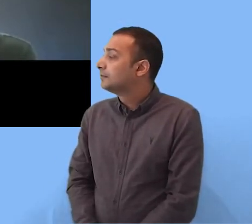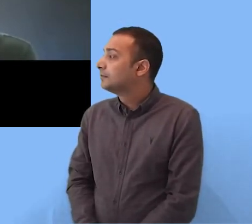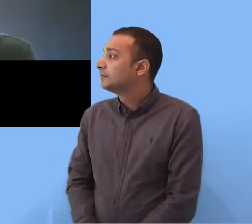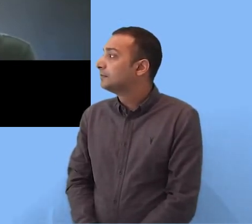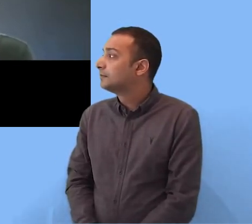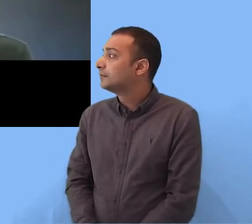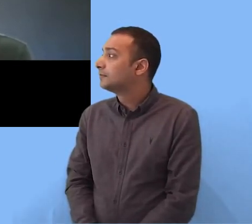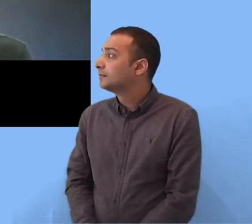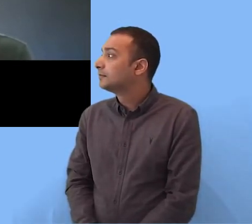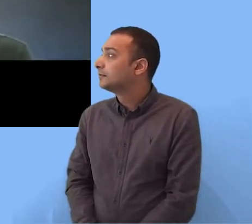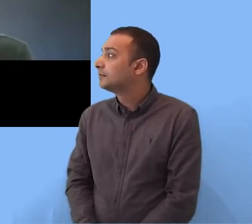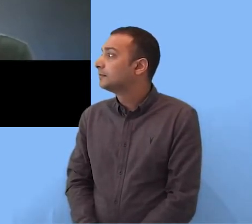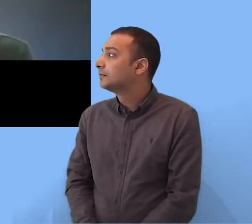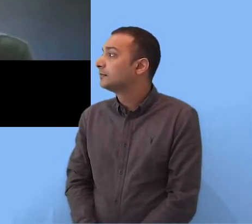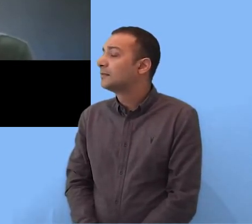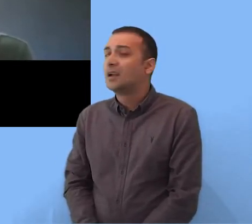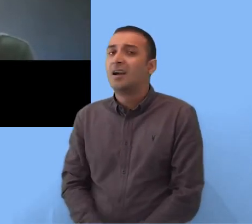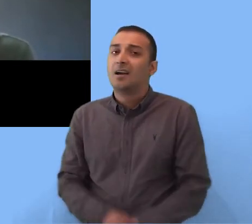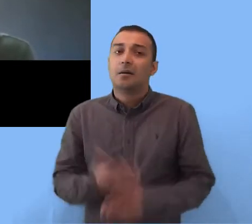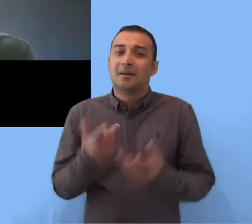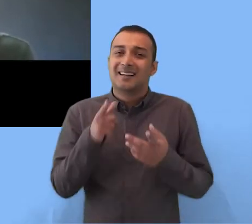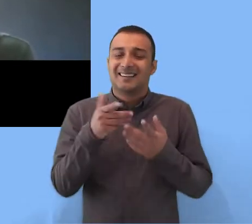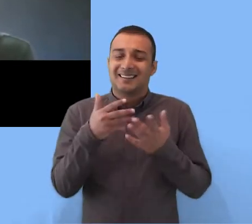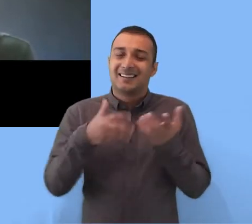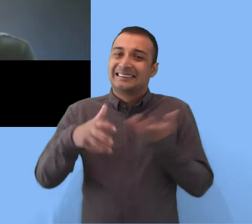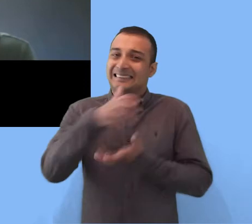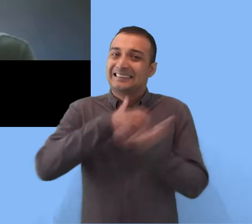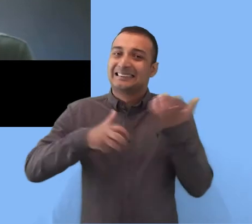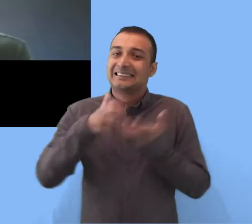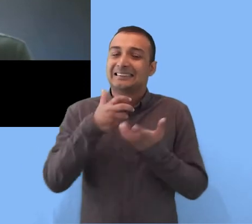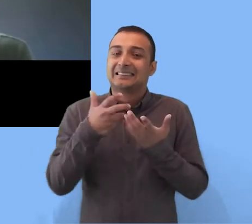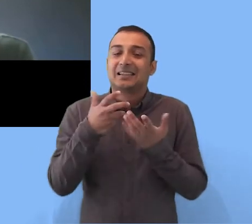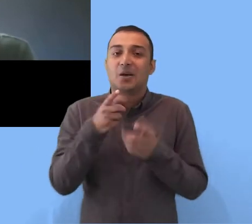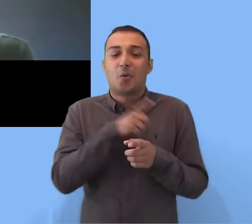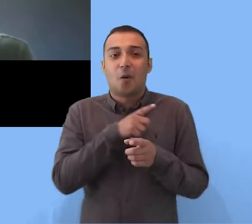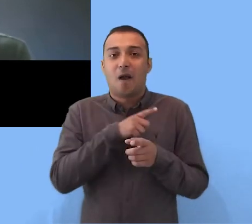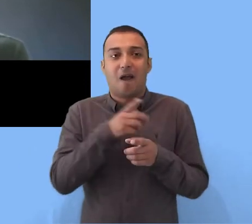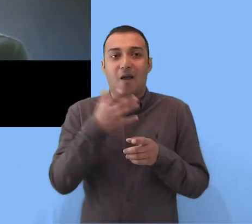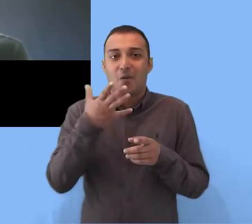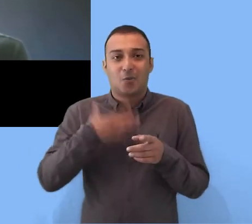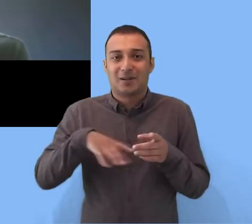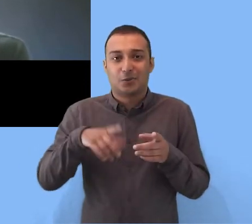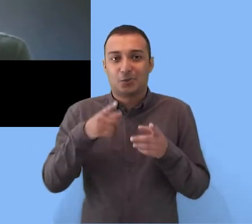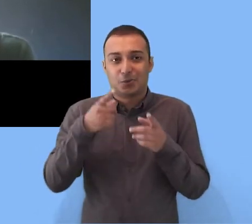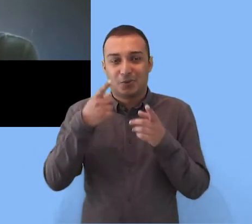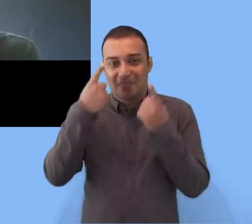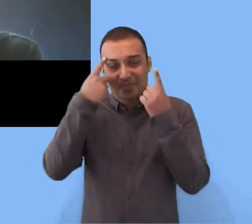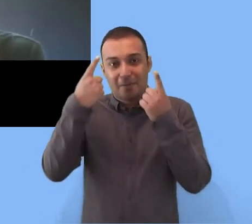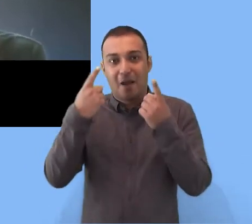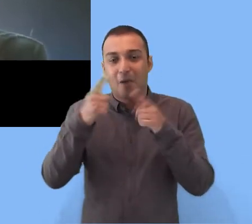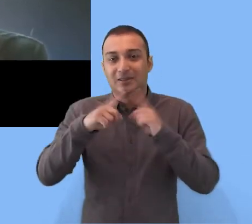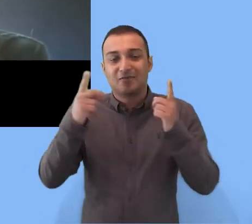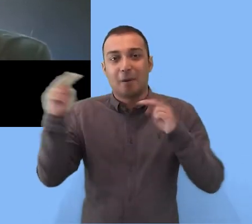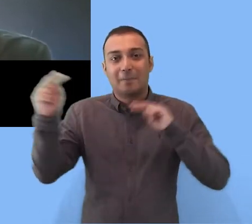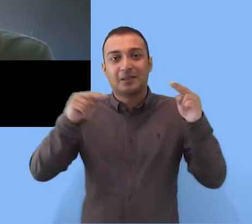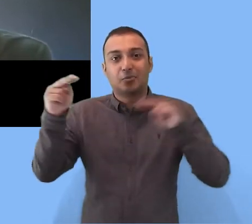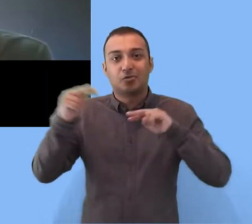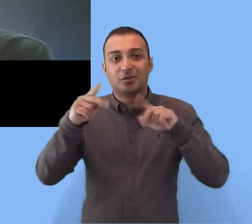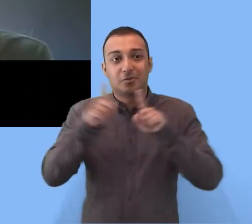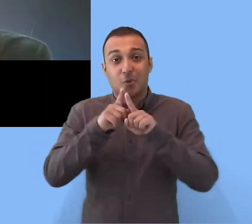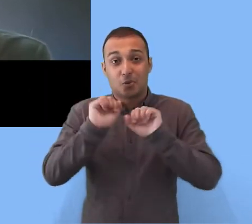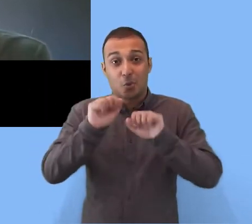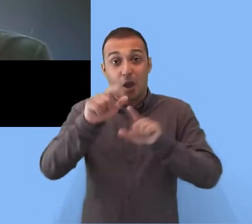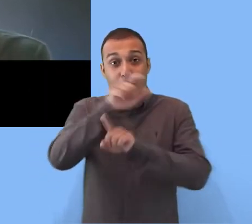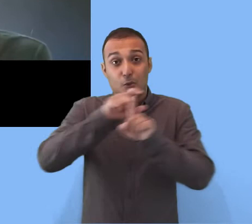from like the whole misconception part of things. Just understanding your local community, your wider community.